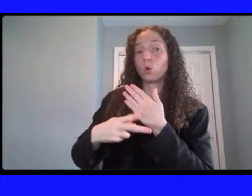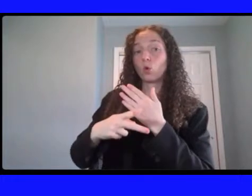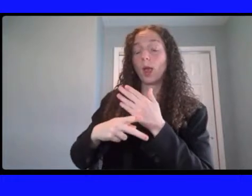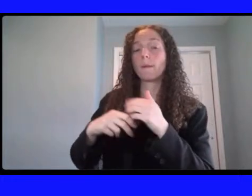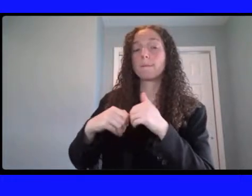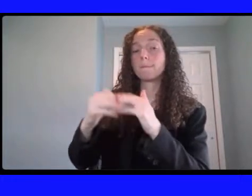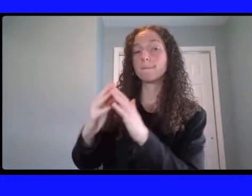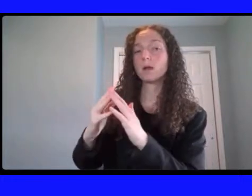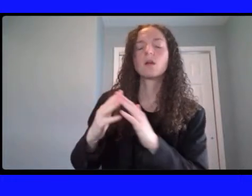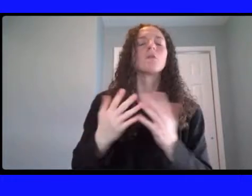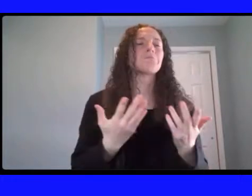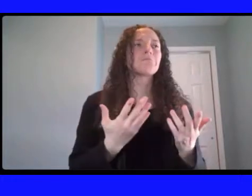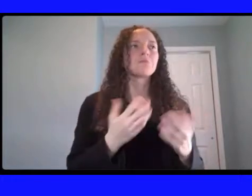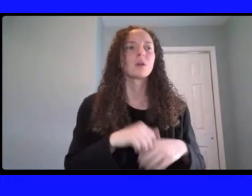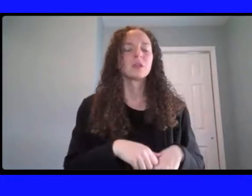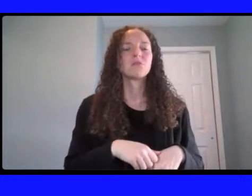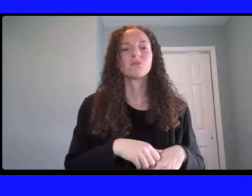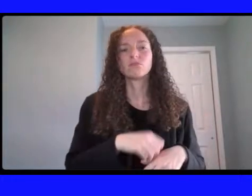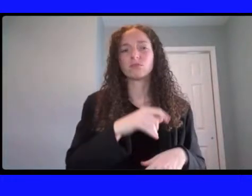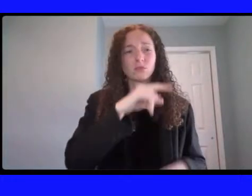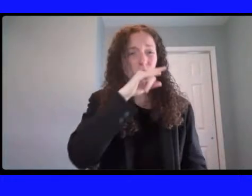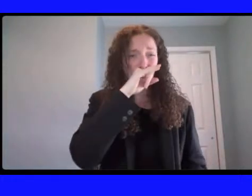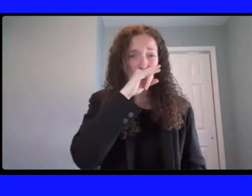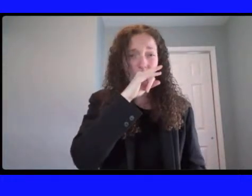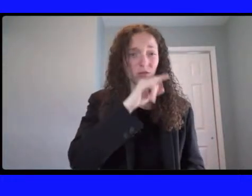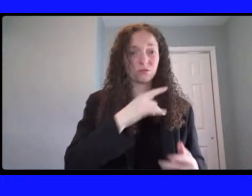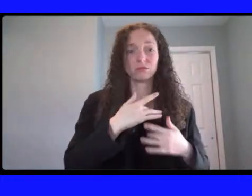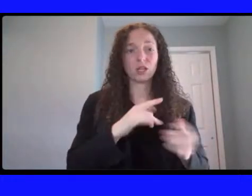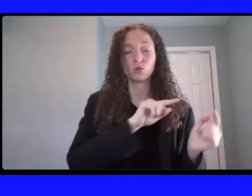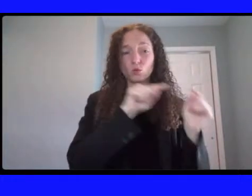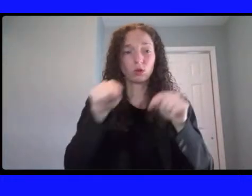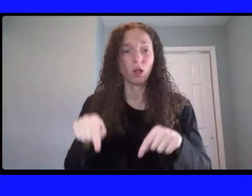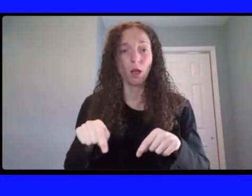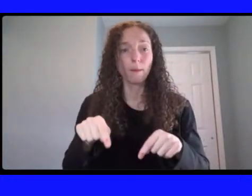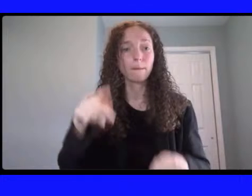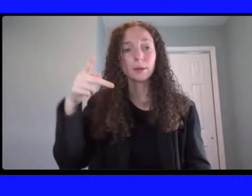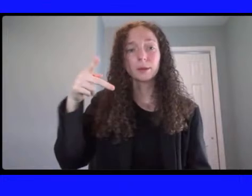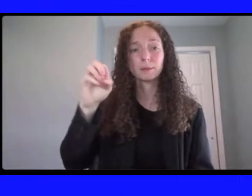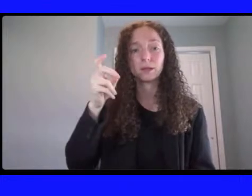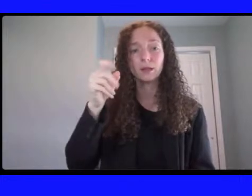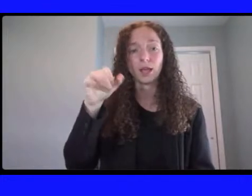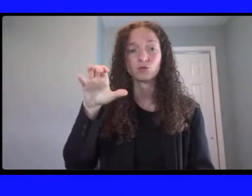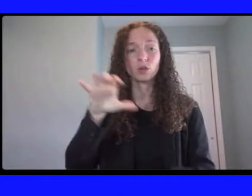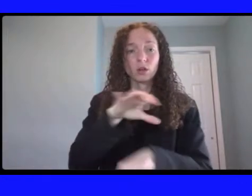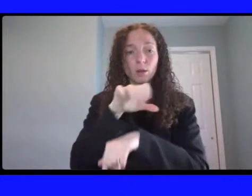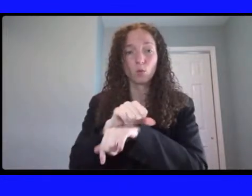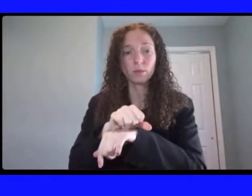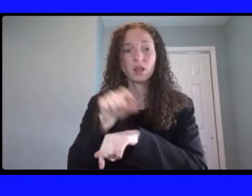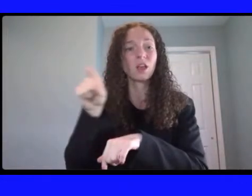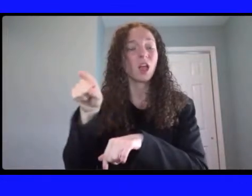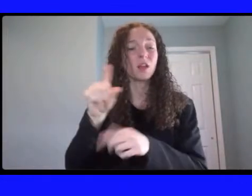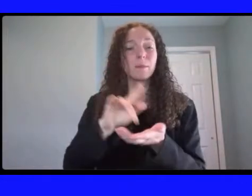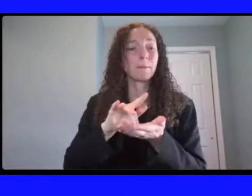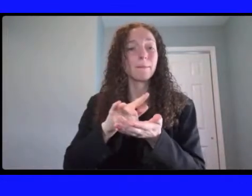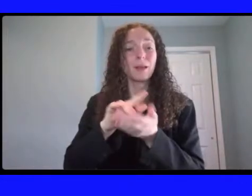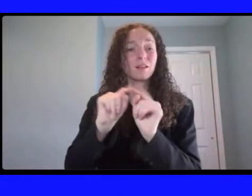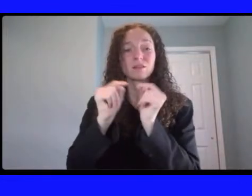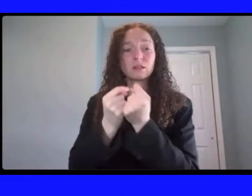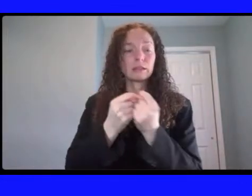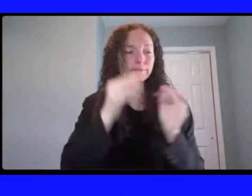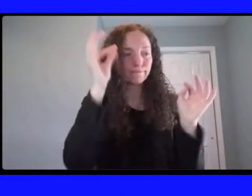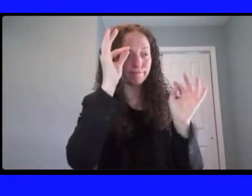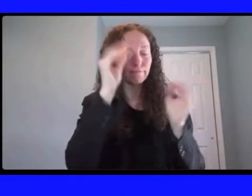of needs and the support that had begun in women's health and continue as seamlessly as possible into peds. And that